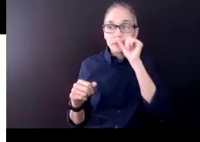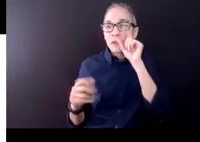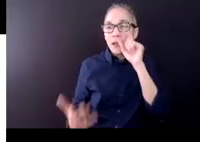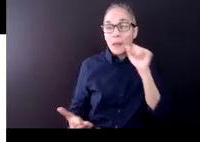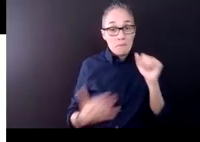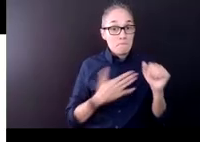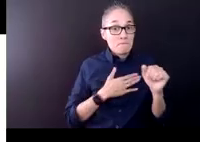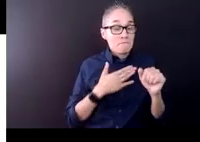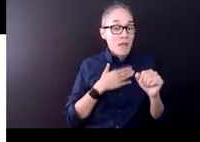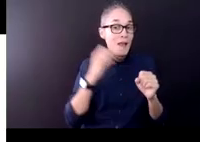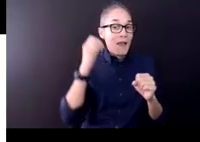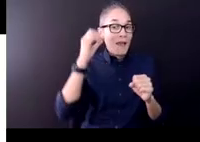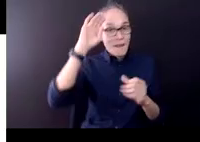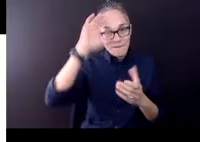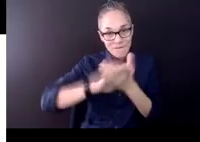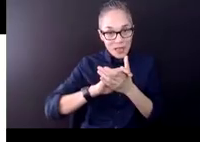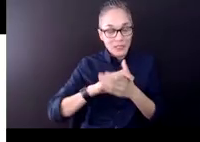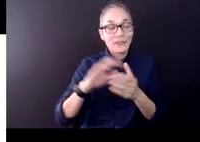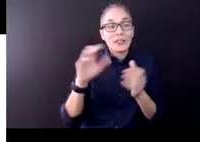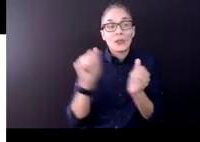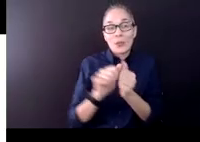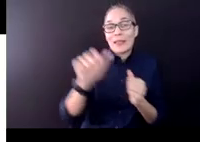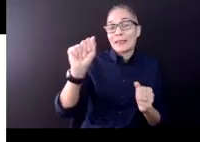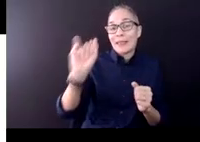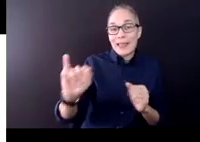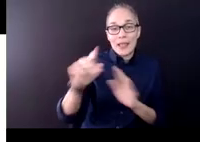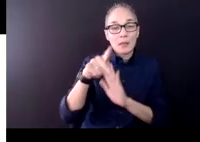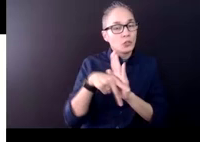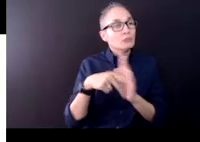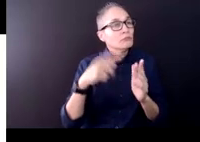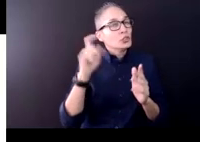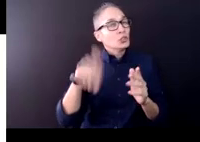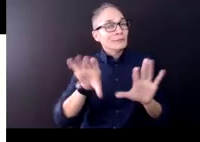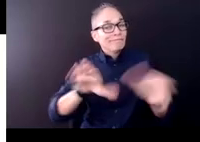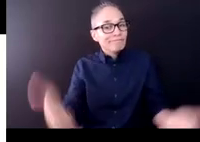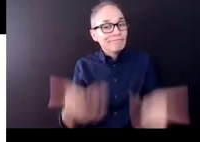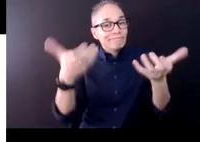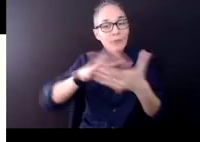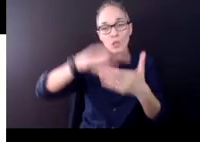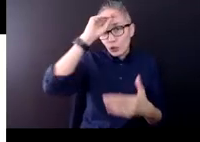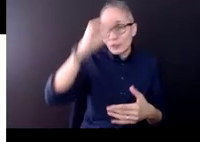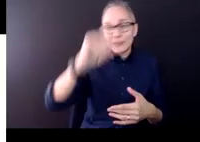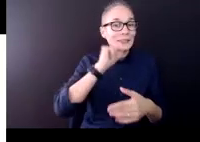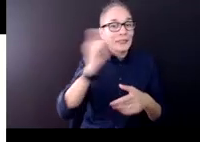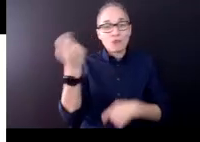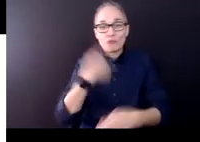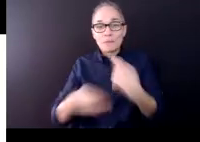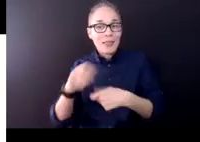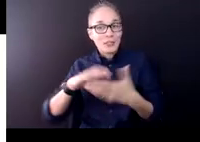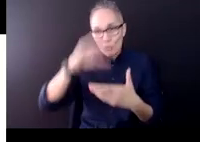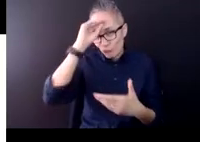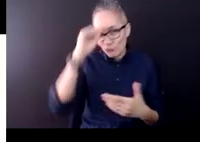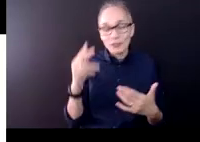my philosophy with AI policies is that AI should deepen learning. It shouldn't replace it. It shouldn't shortcut it.